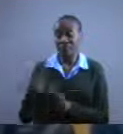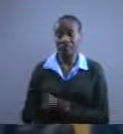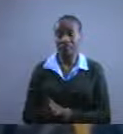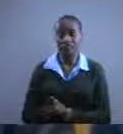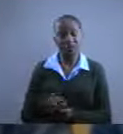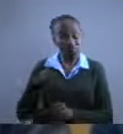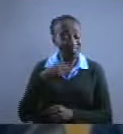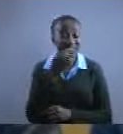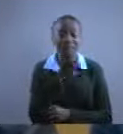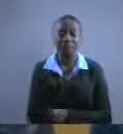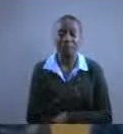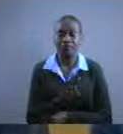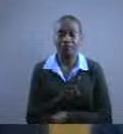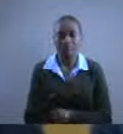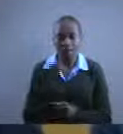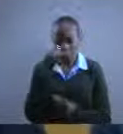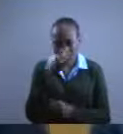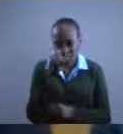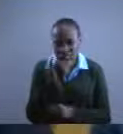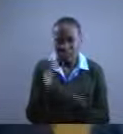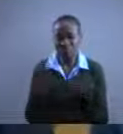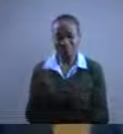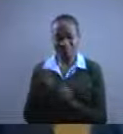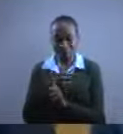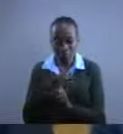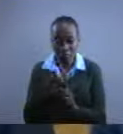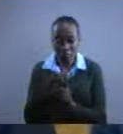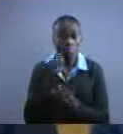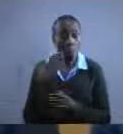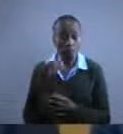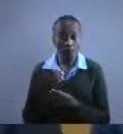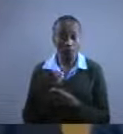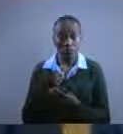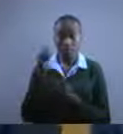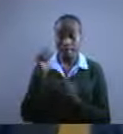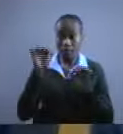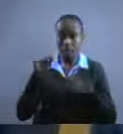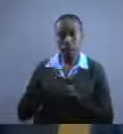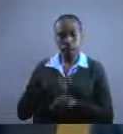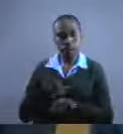we condemn violence during service delivery protests.